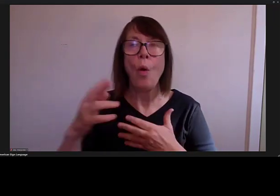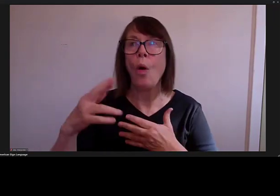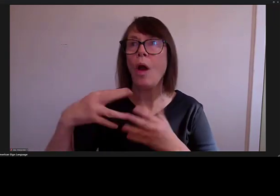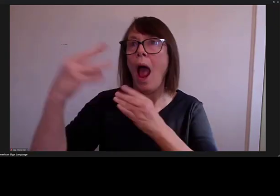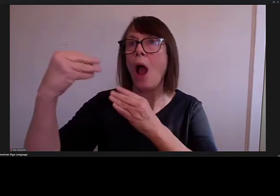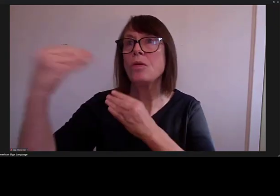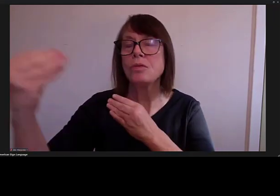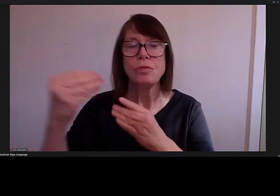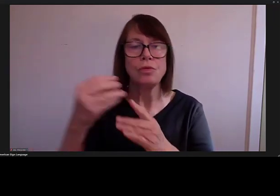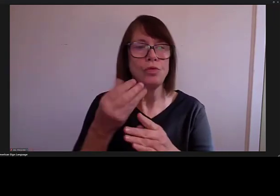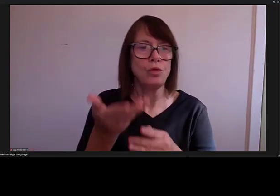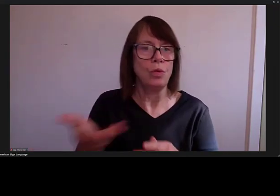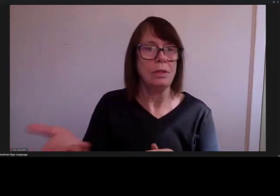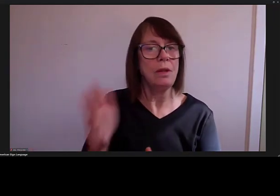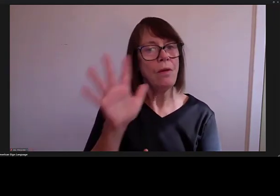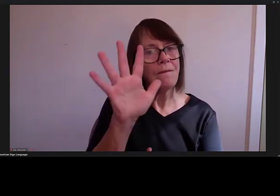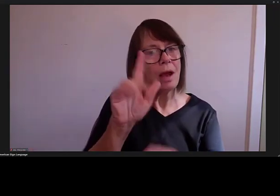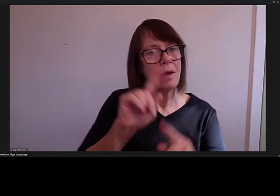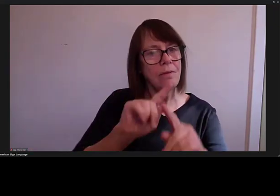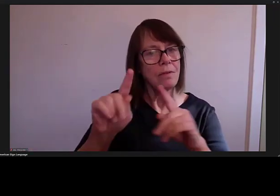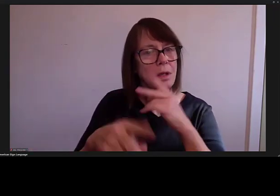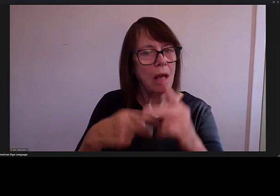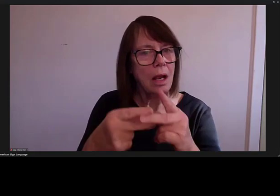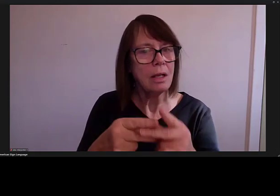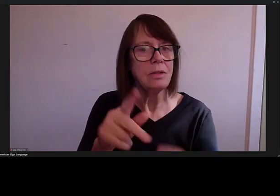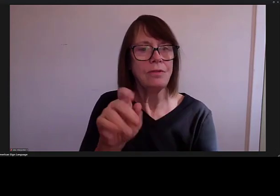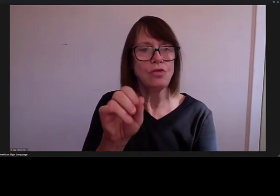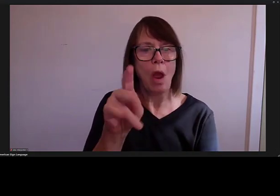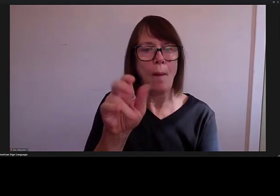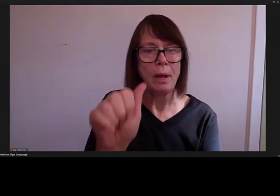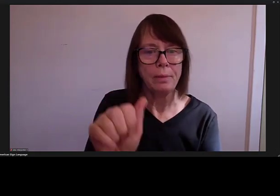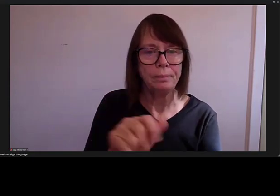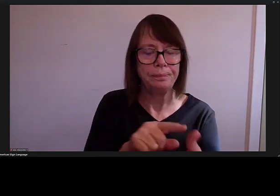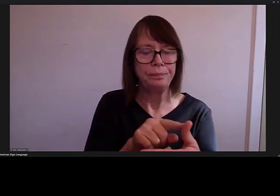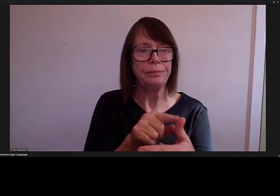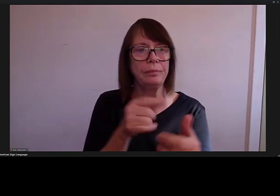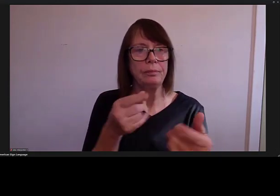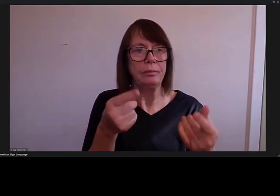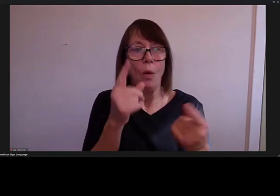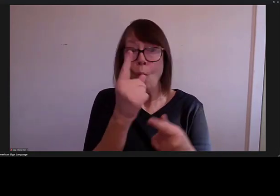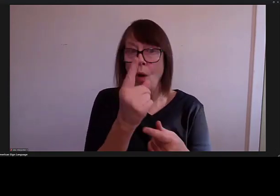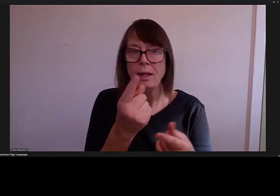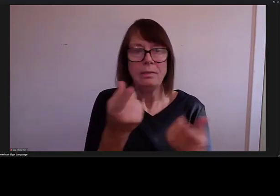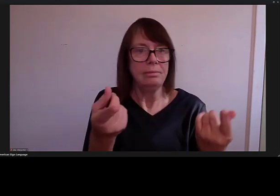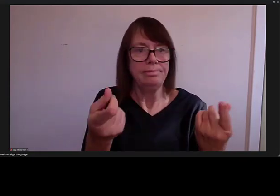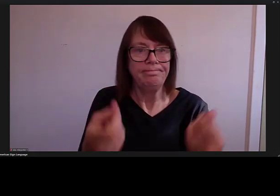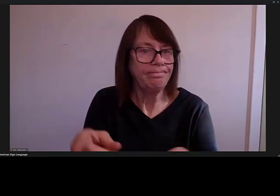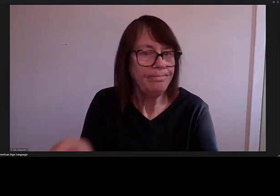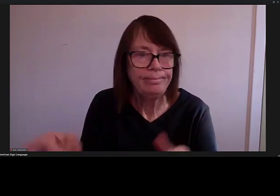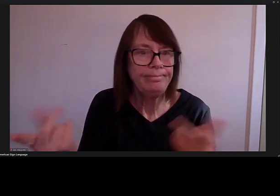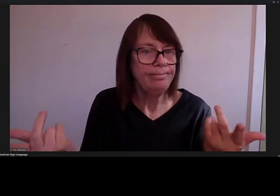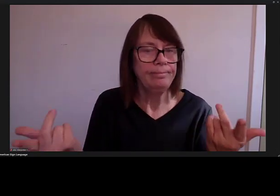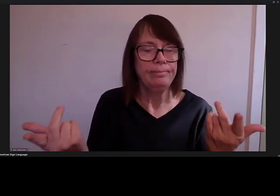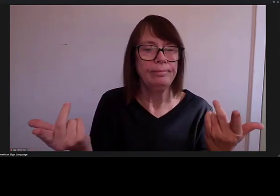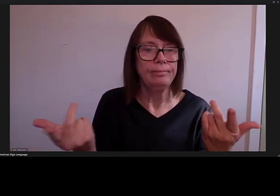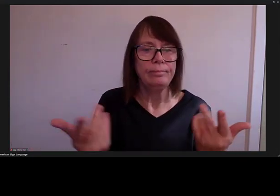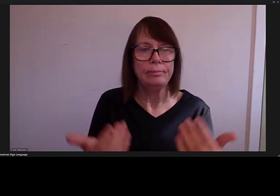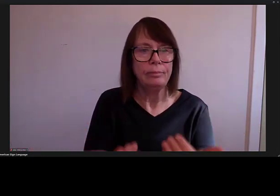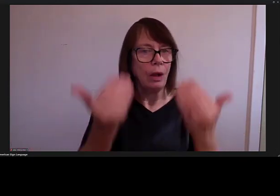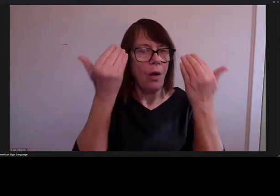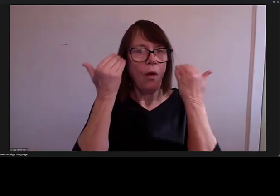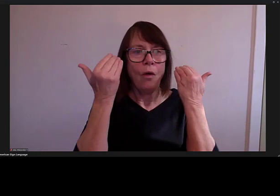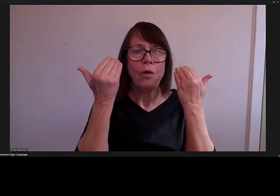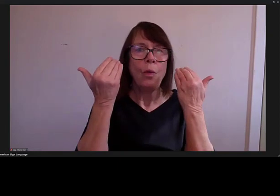5 types of trauma. First of all, there's single incident trauma, and this is when an unexpected and overwhelming